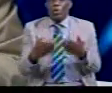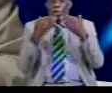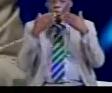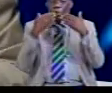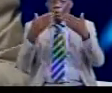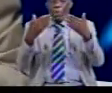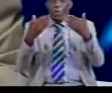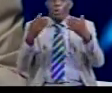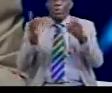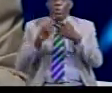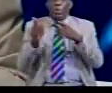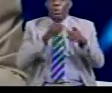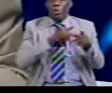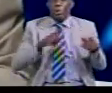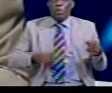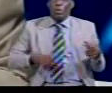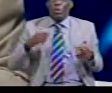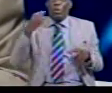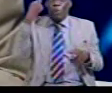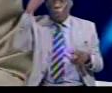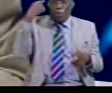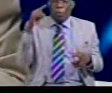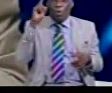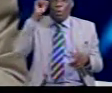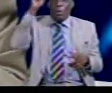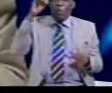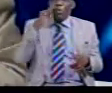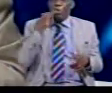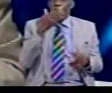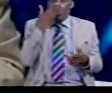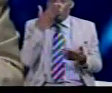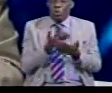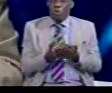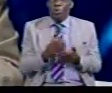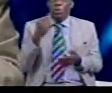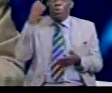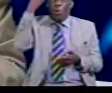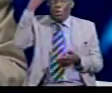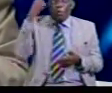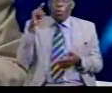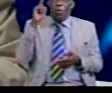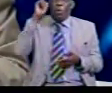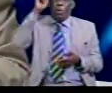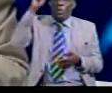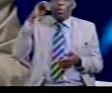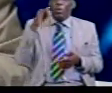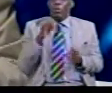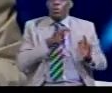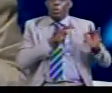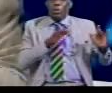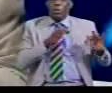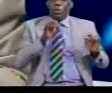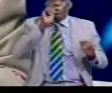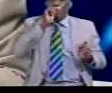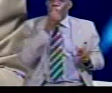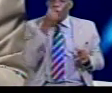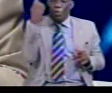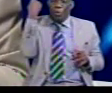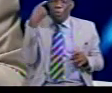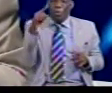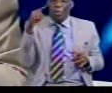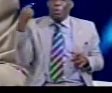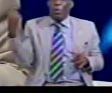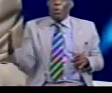is good. Car sa miséricorde dure à toujours. For his mercy endureth forever. Dieu avait les